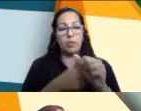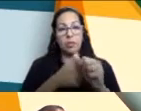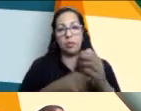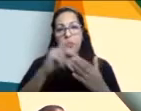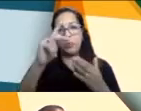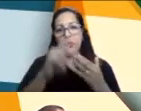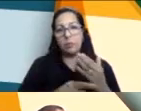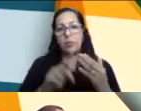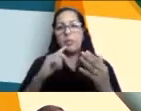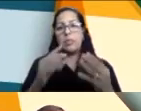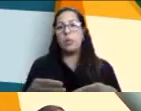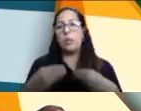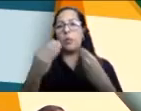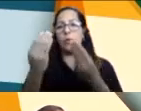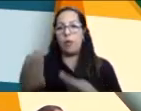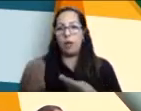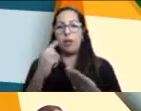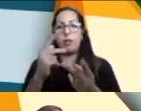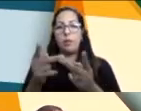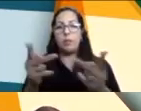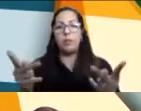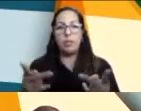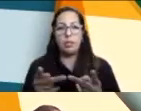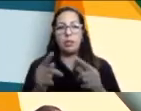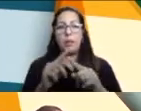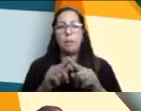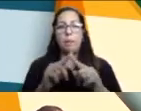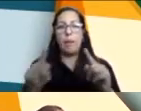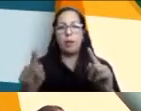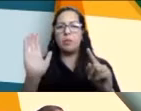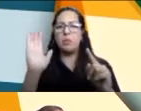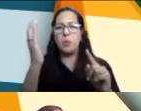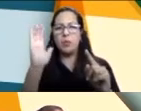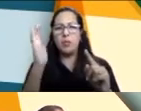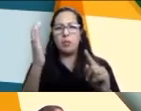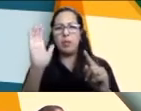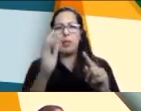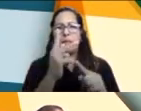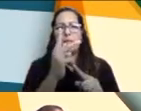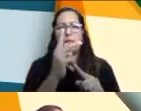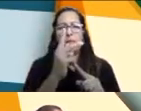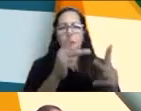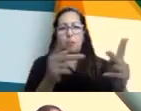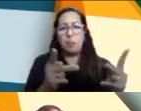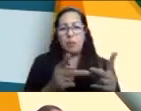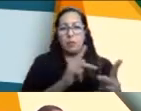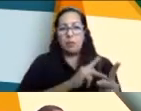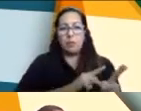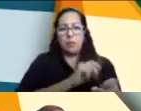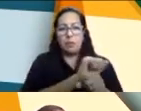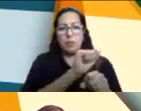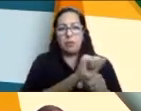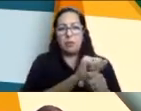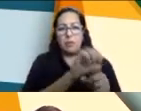is provided the positions, but similar to the key staff, you need to present